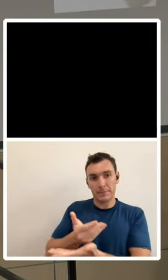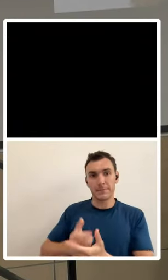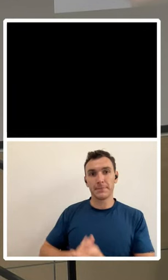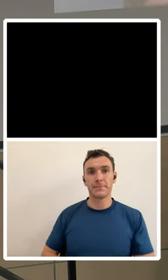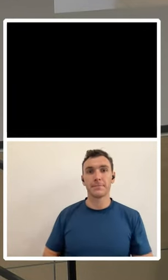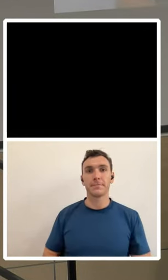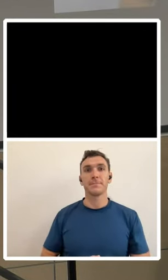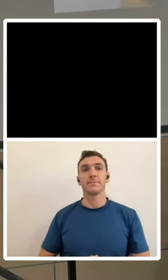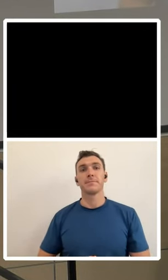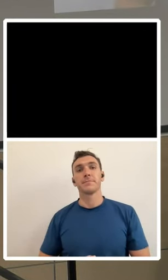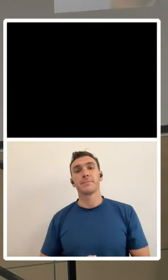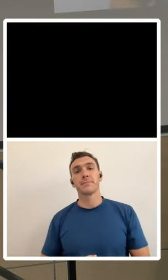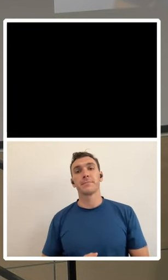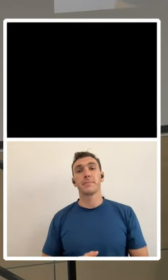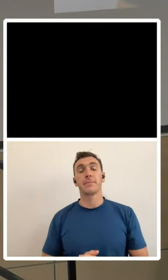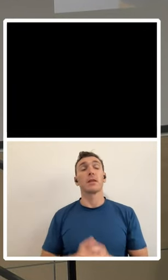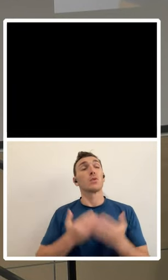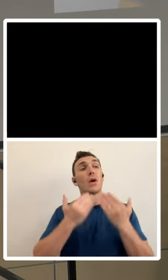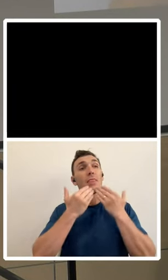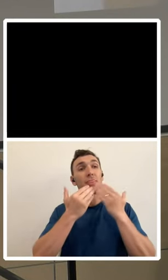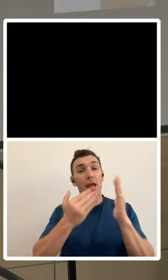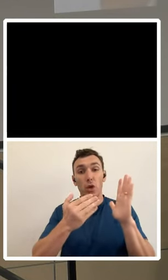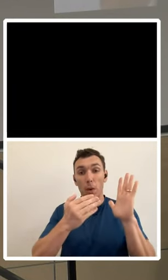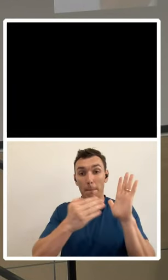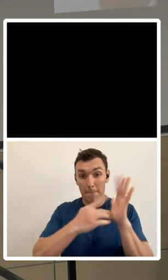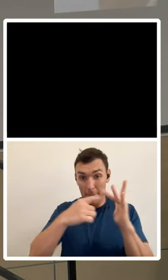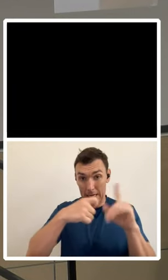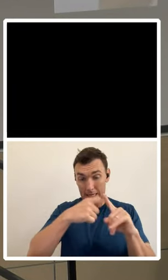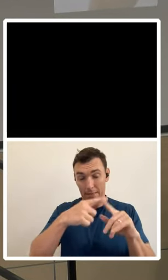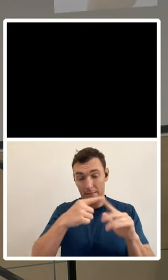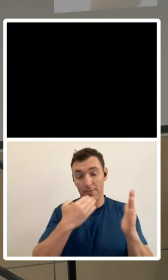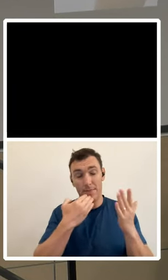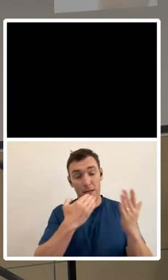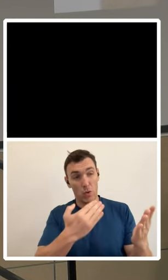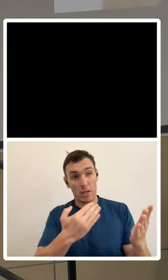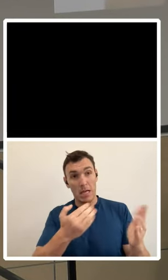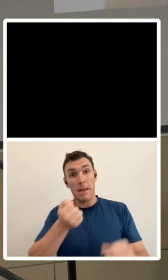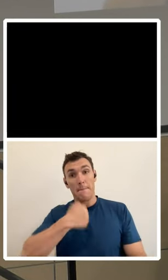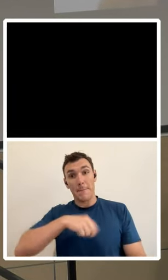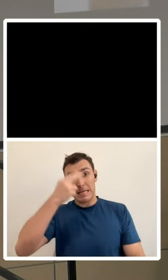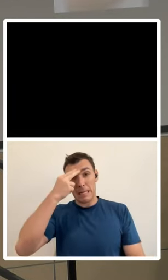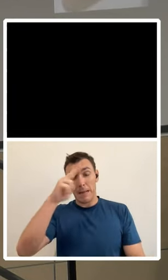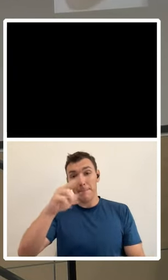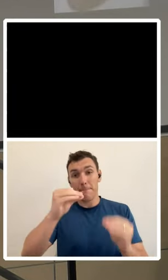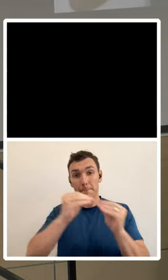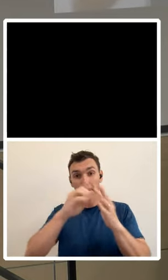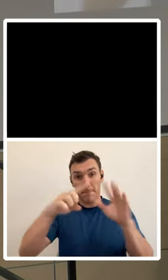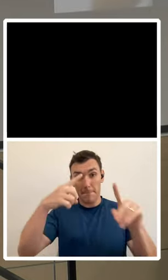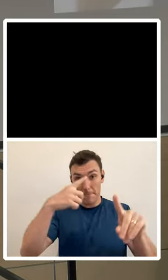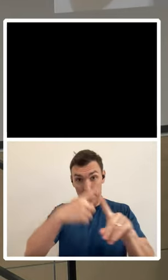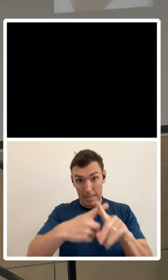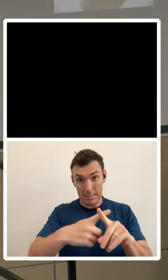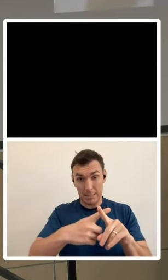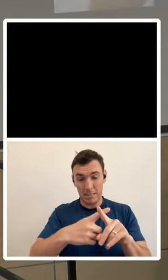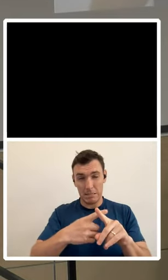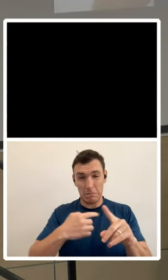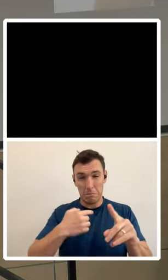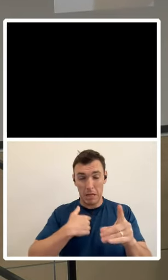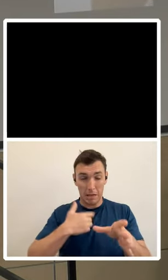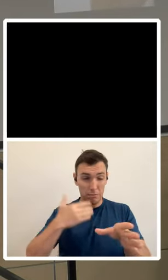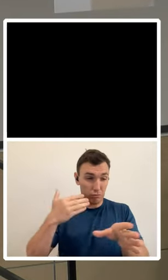Mike said, my name's Bex. I've worked on inequality, for well over a decade, and economic